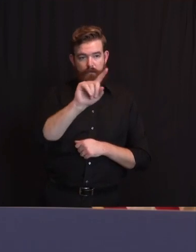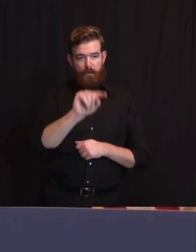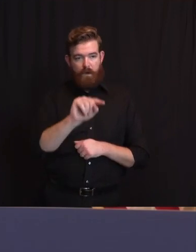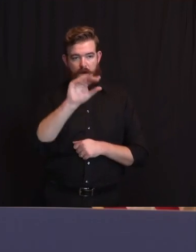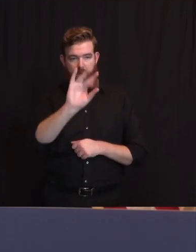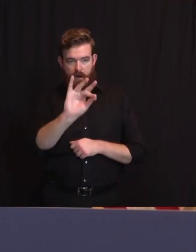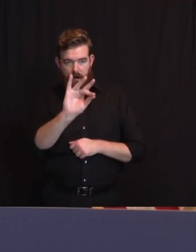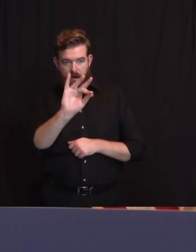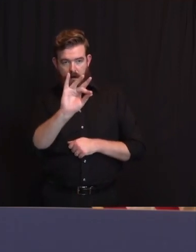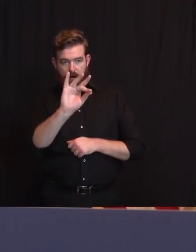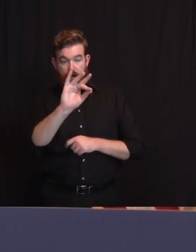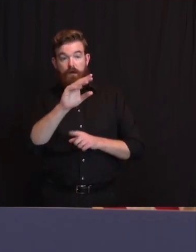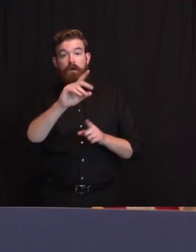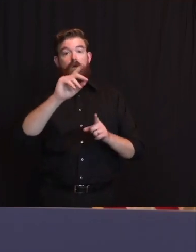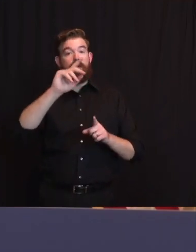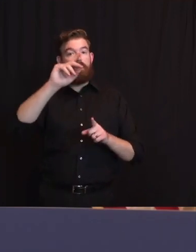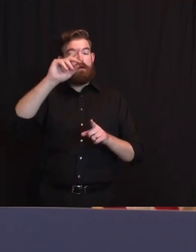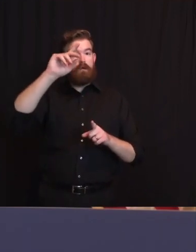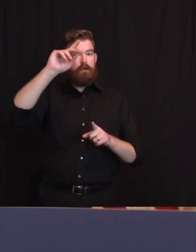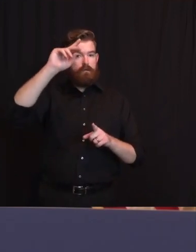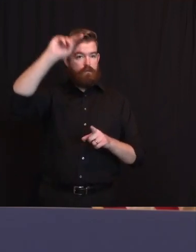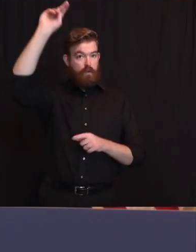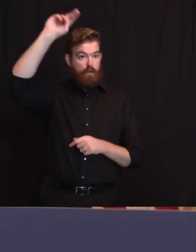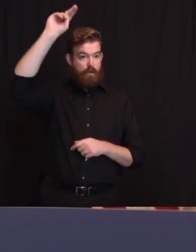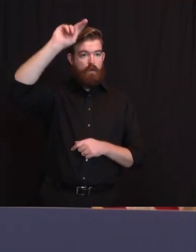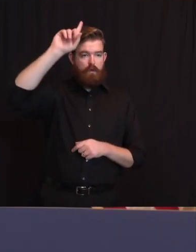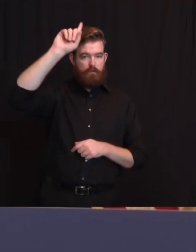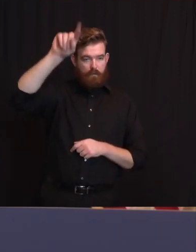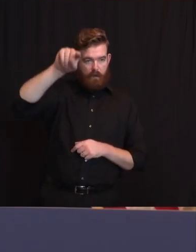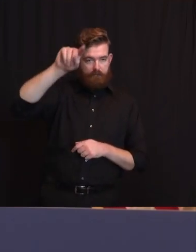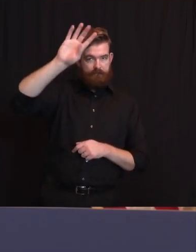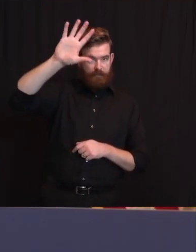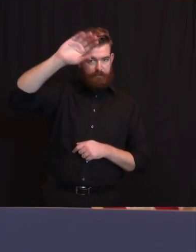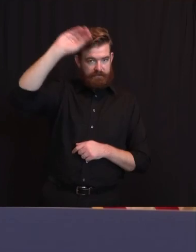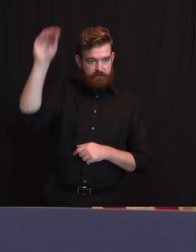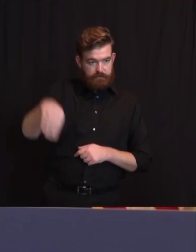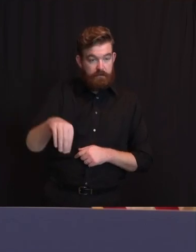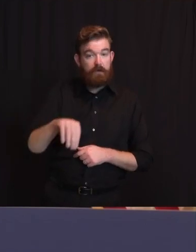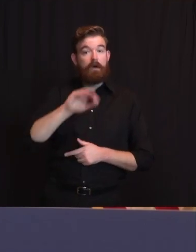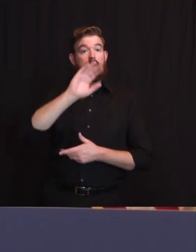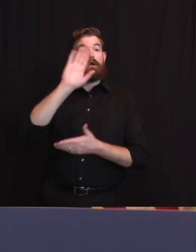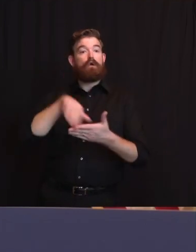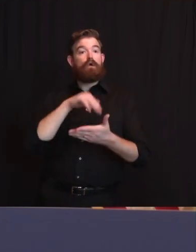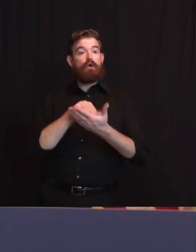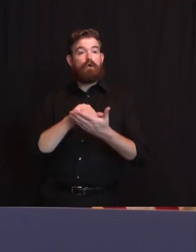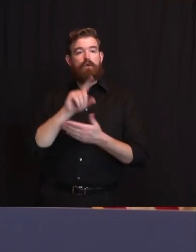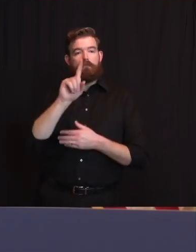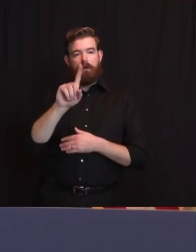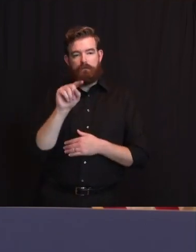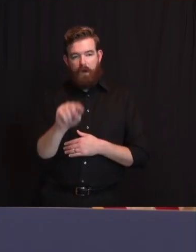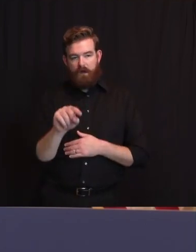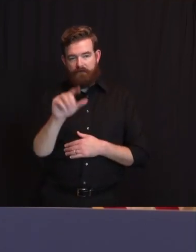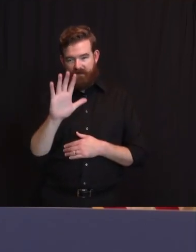1.81%. The northern part of the state is reporting 1.45%, the central part of the state 1.58%, and the southern part of the